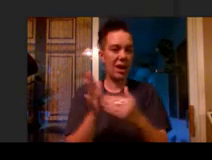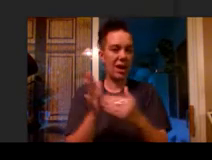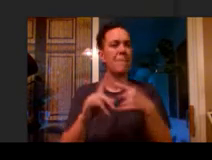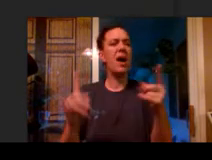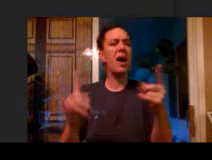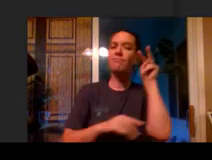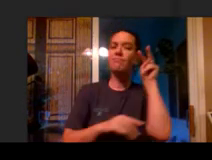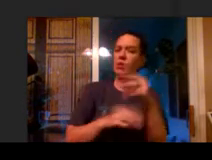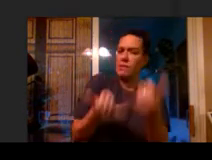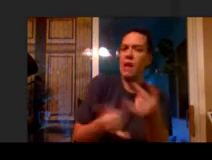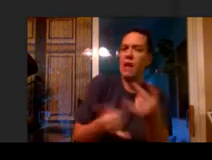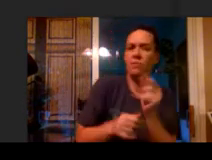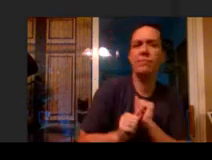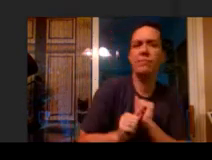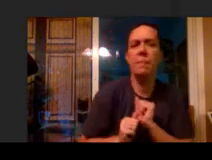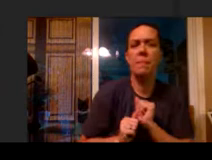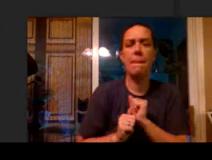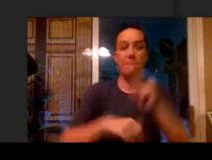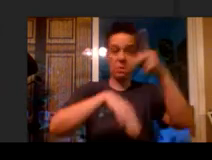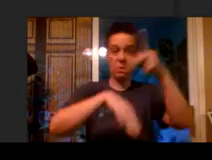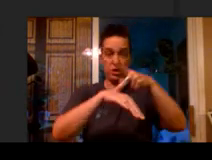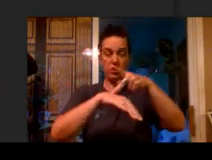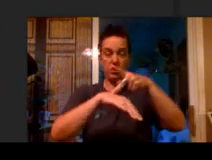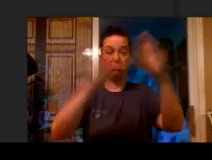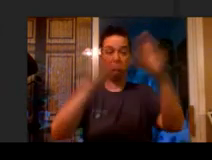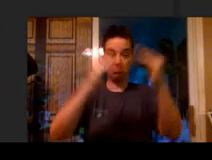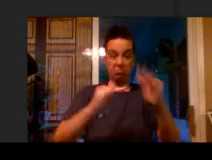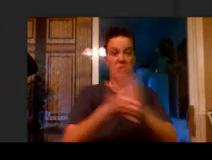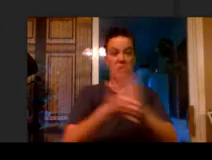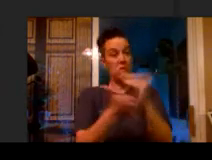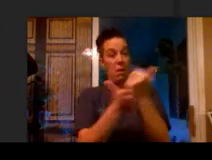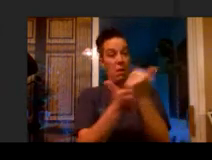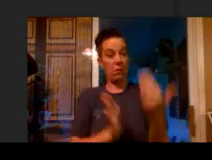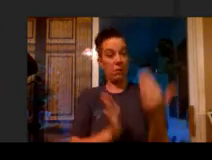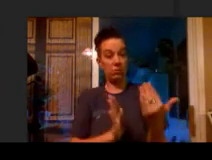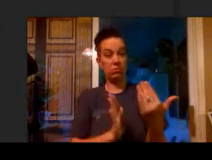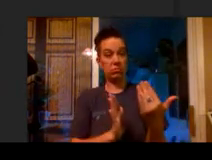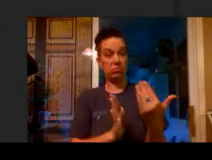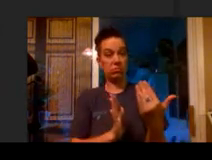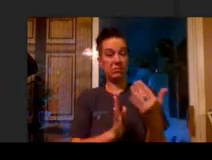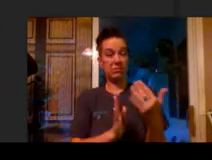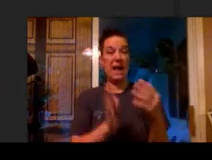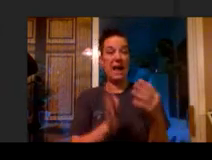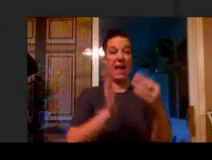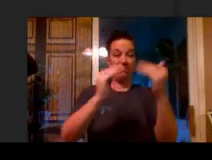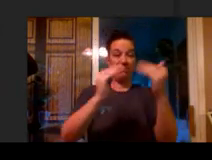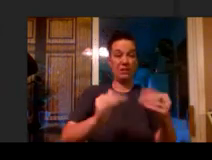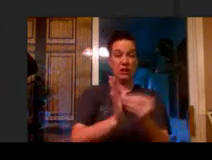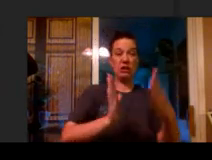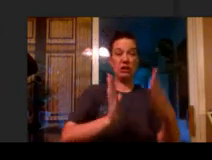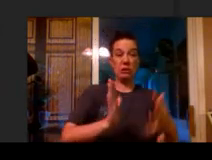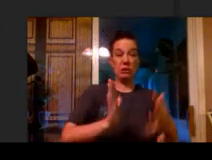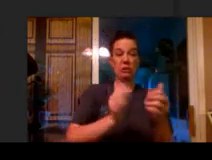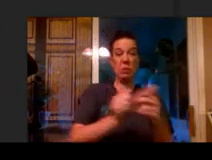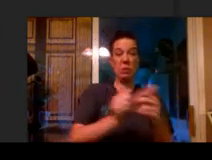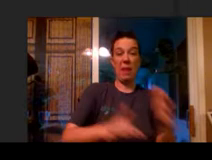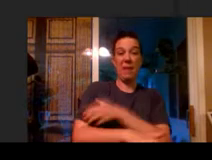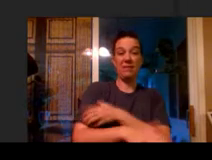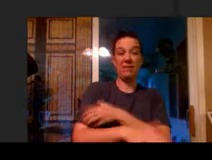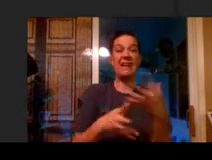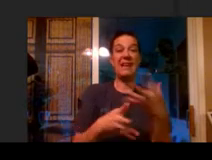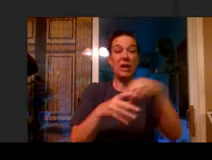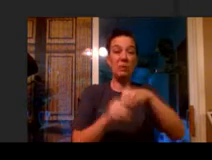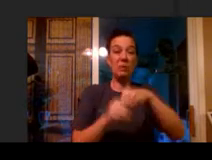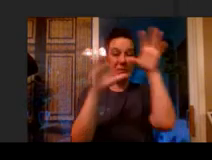this. Principal, school helper, powerless students, including class